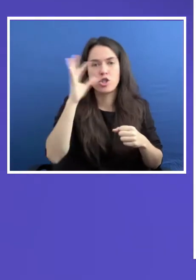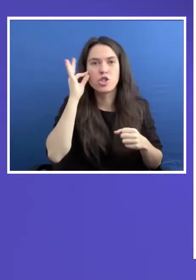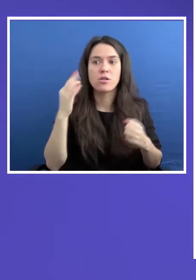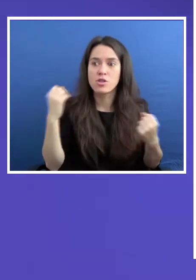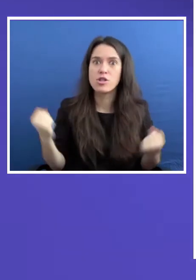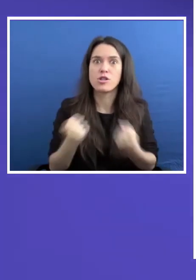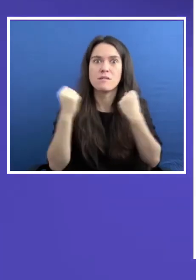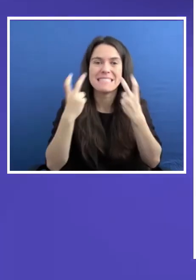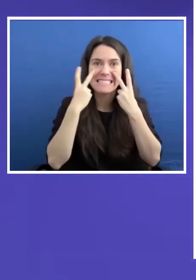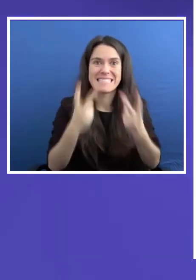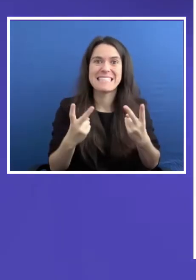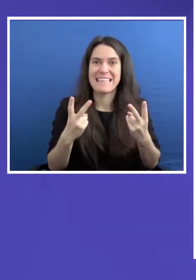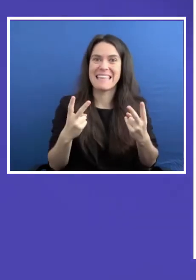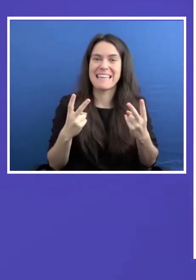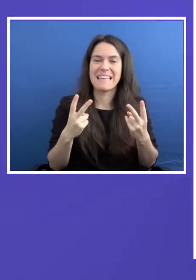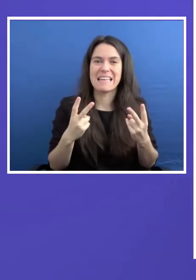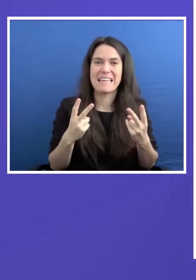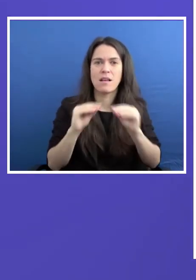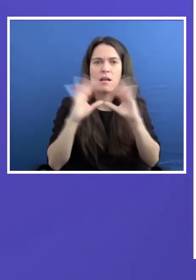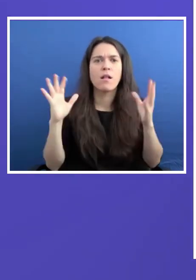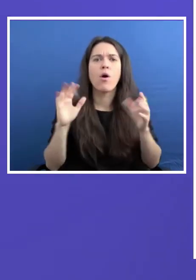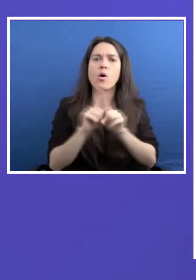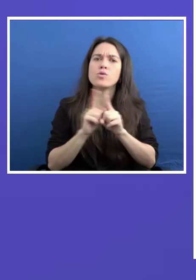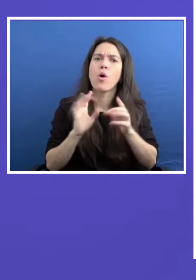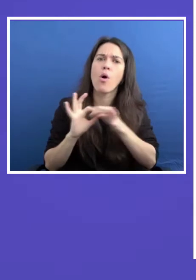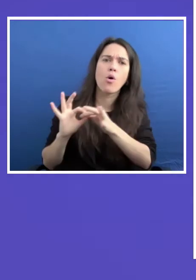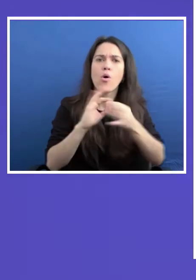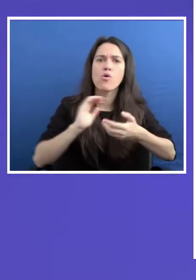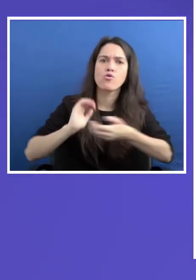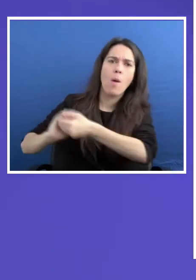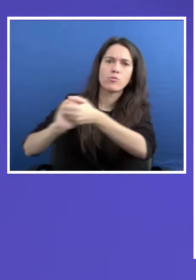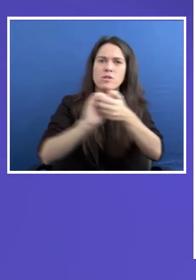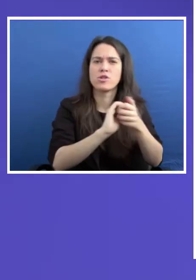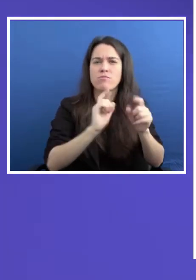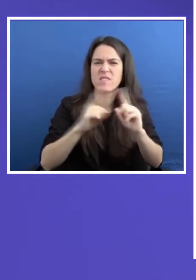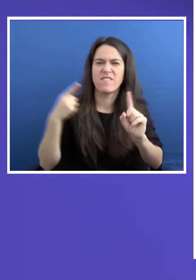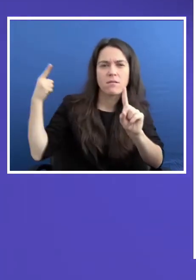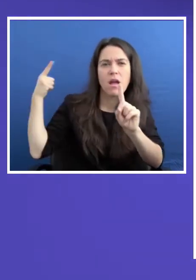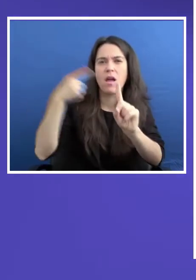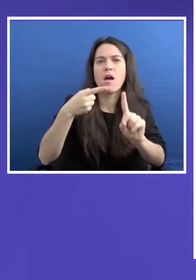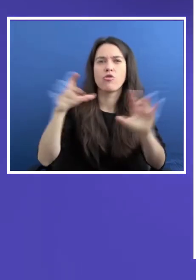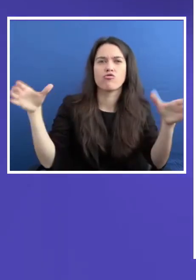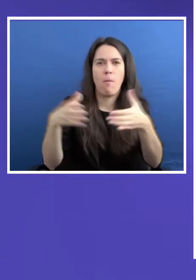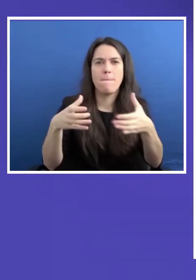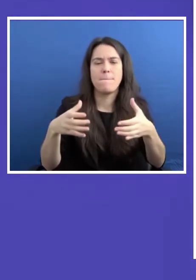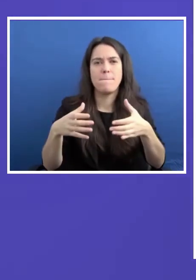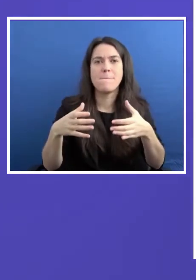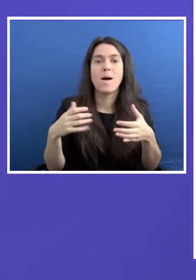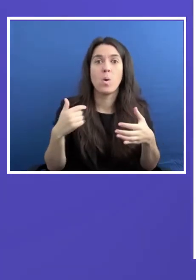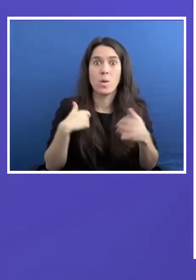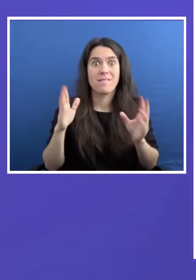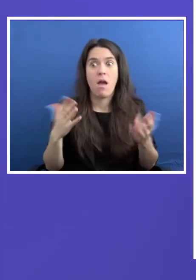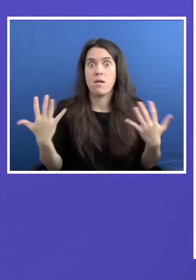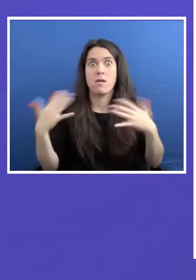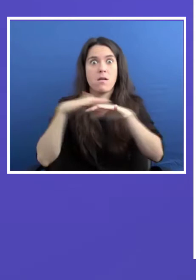as well cooperation among different target groups and will combine action